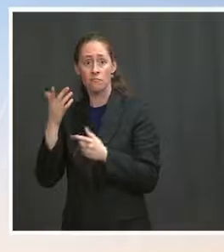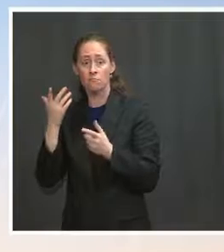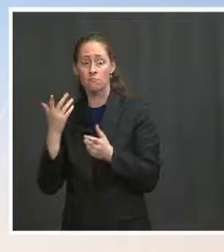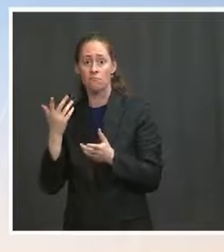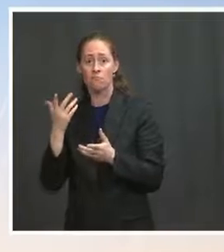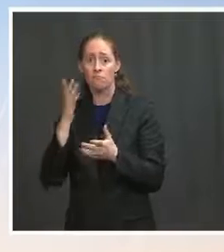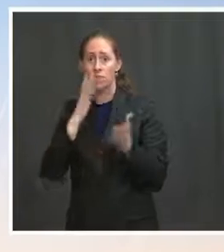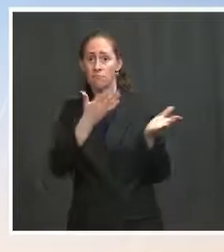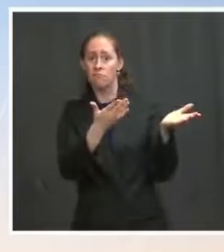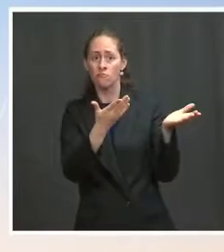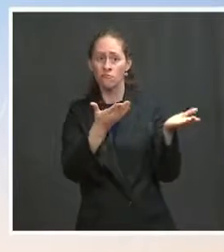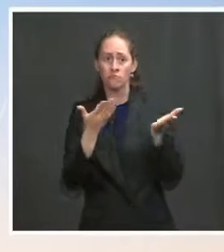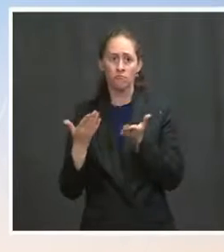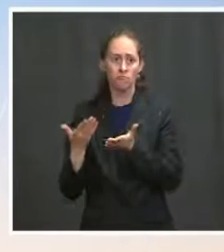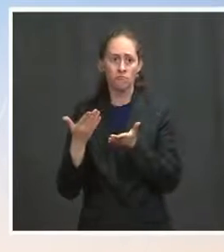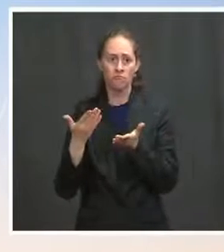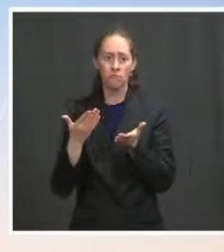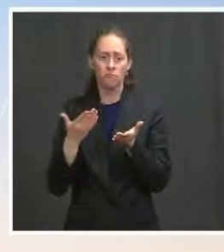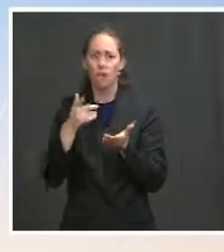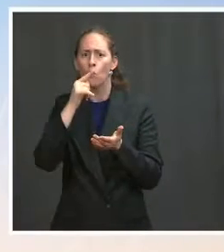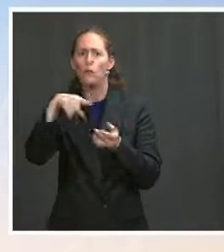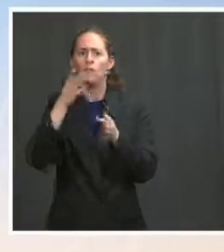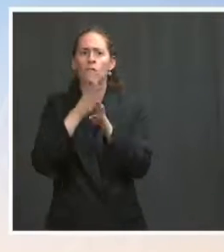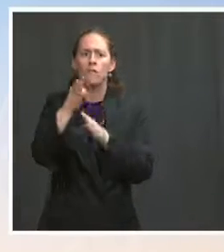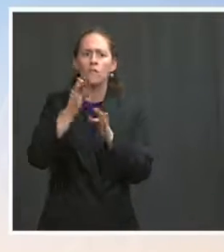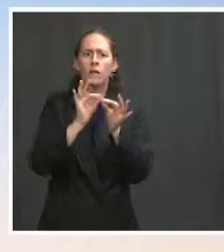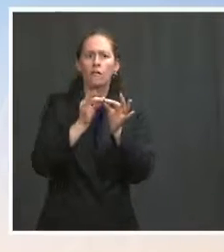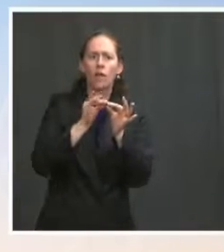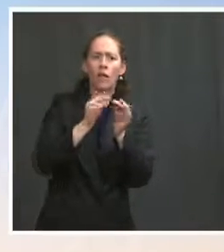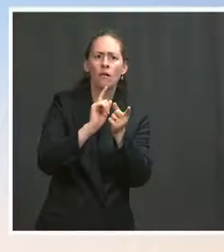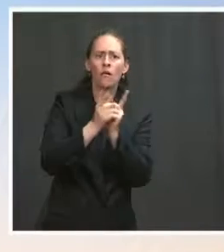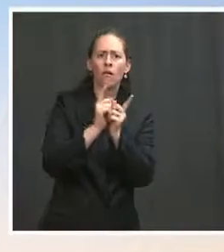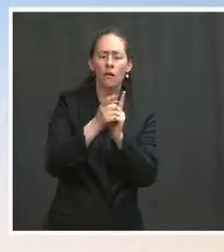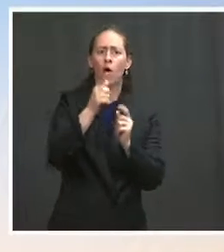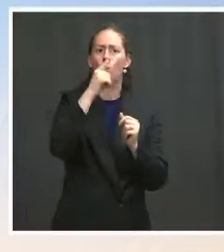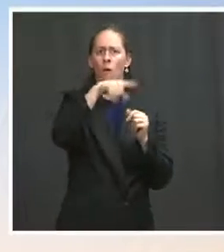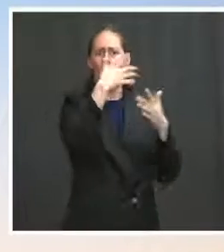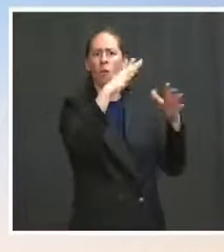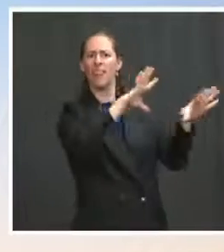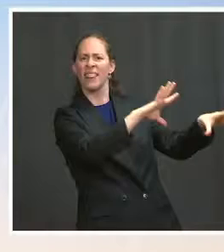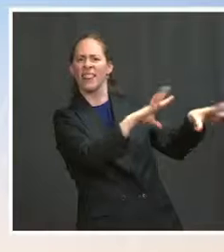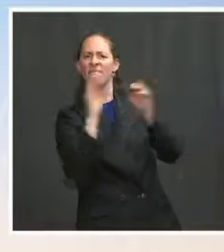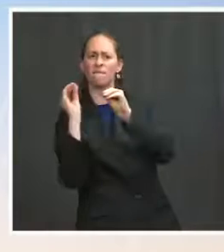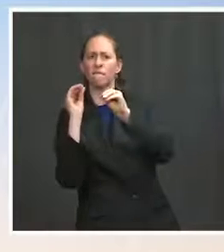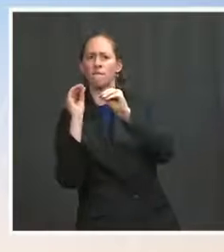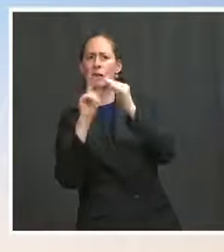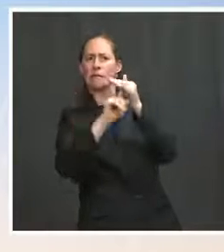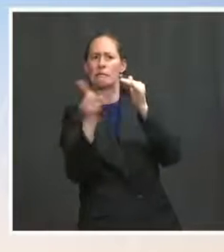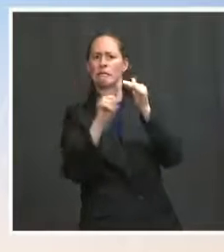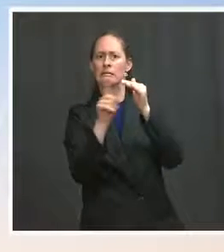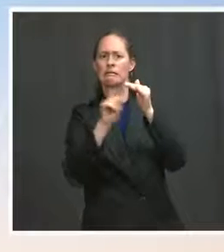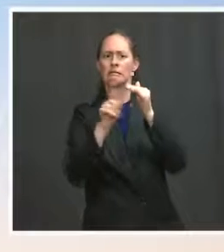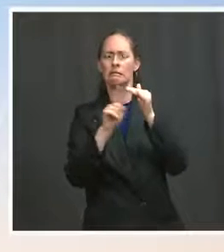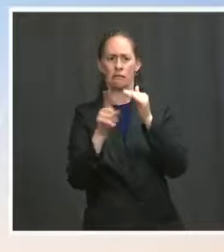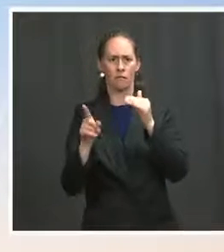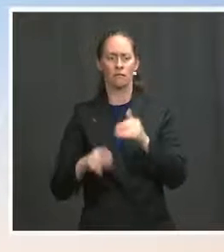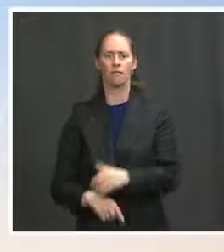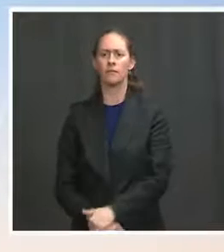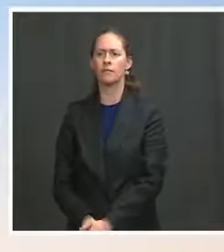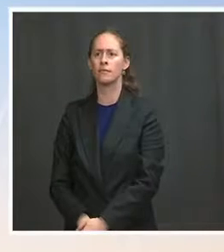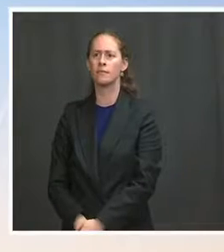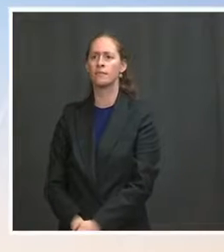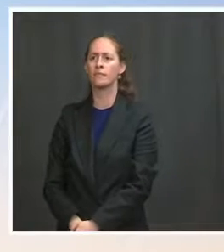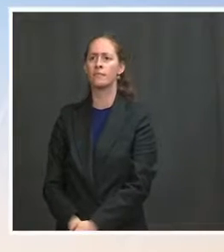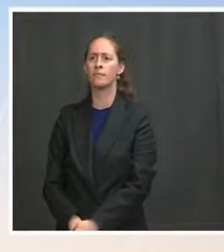worked for Americans who have already fled Afghanistan and are in different countries currently? Well, there